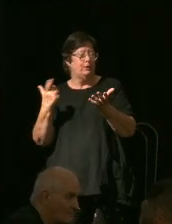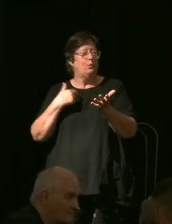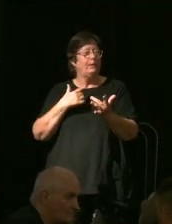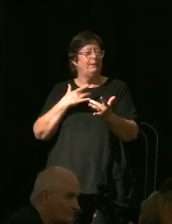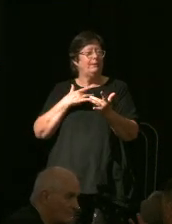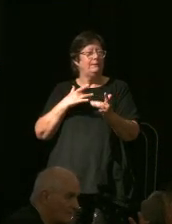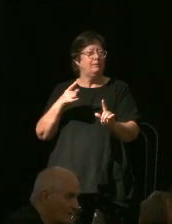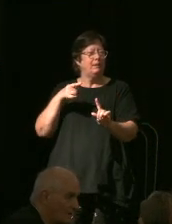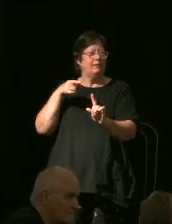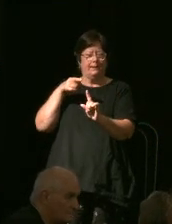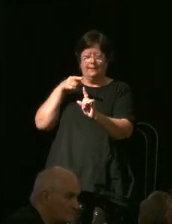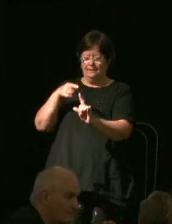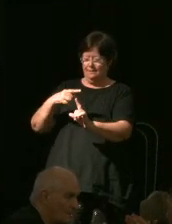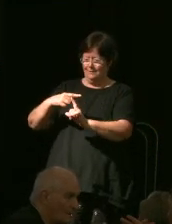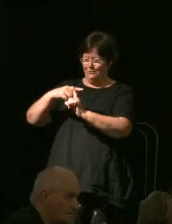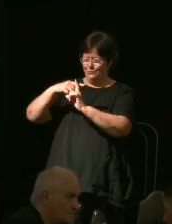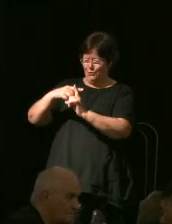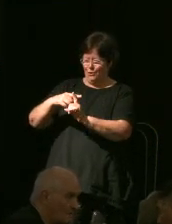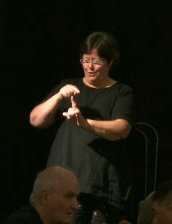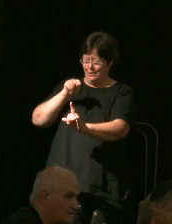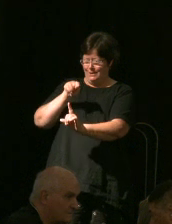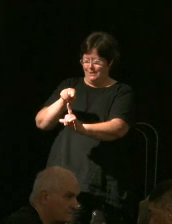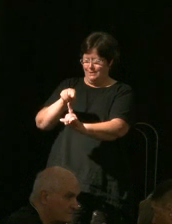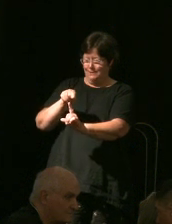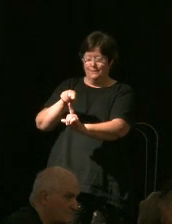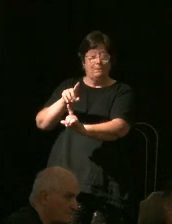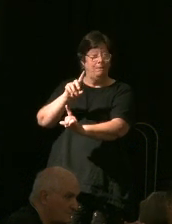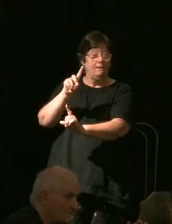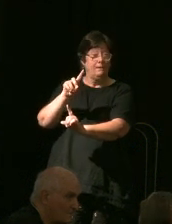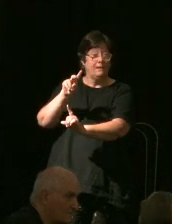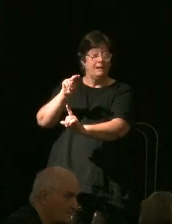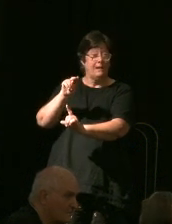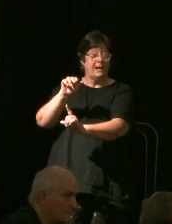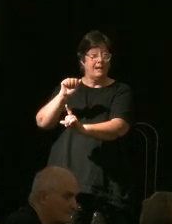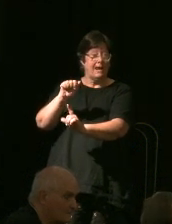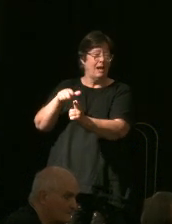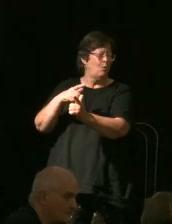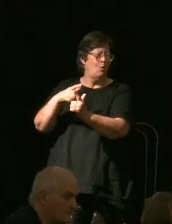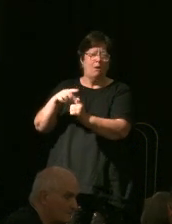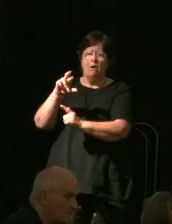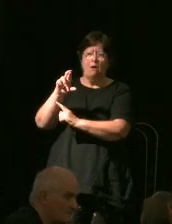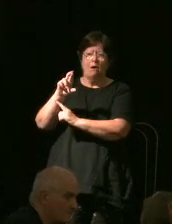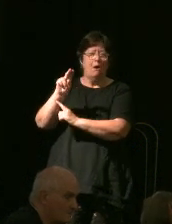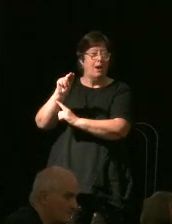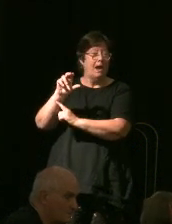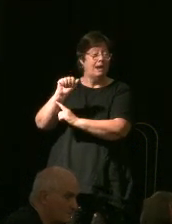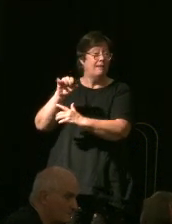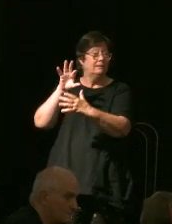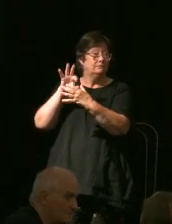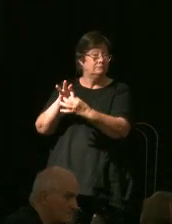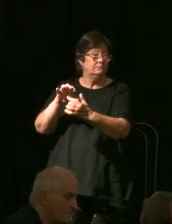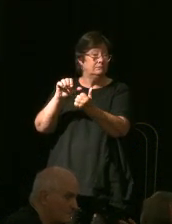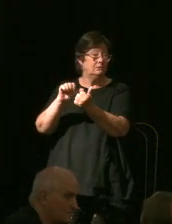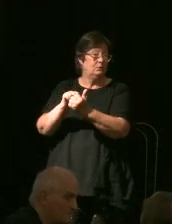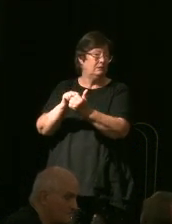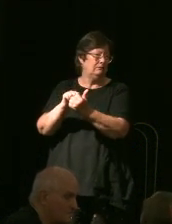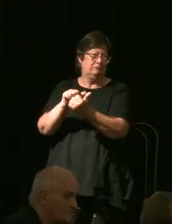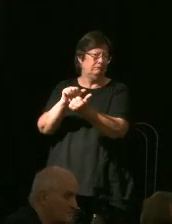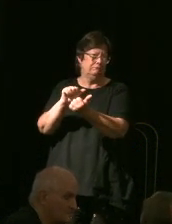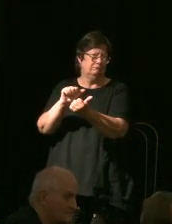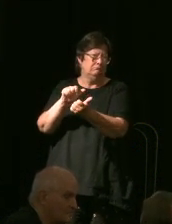typically targeting the DNA or RNA associated with the